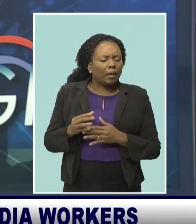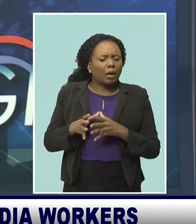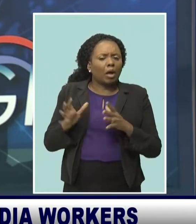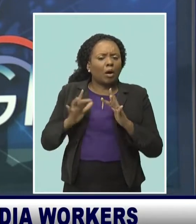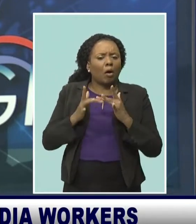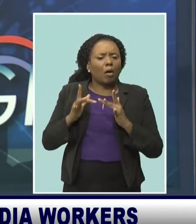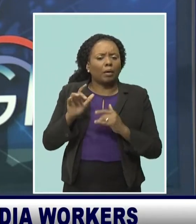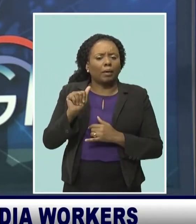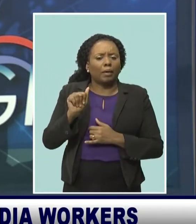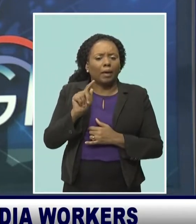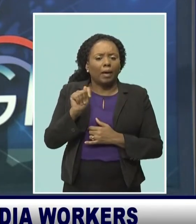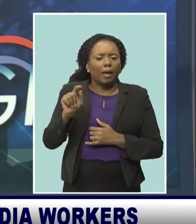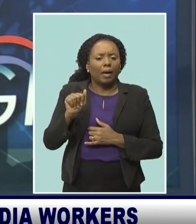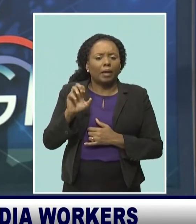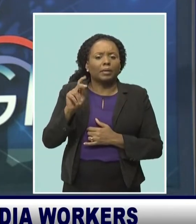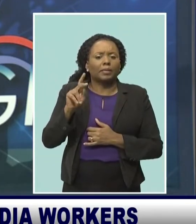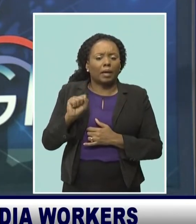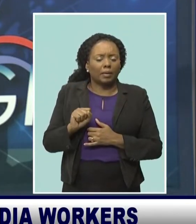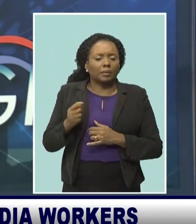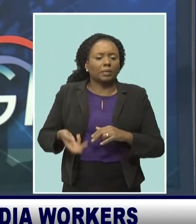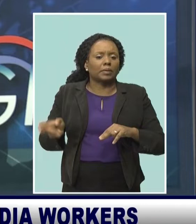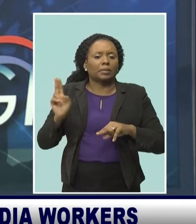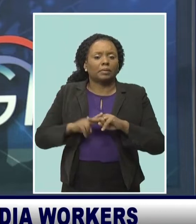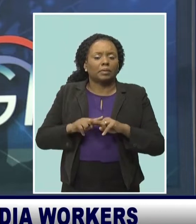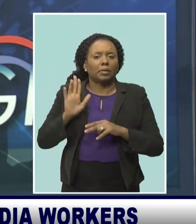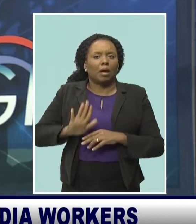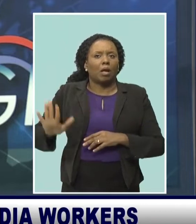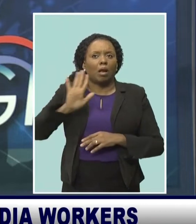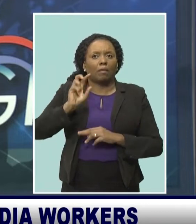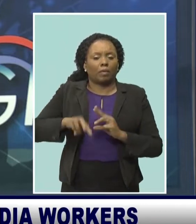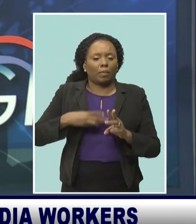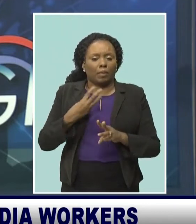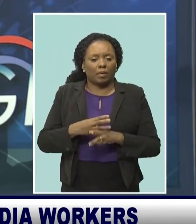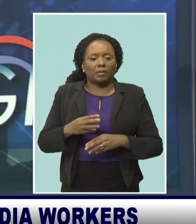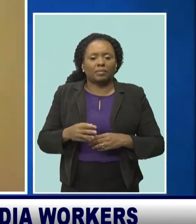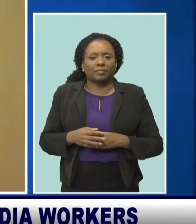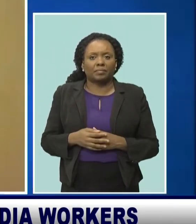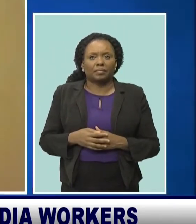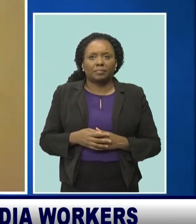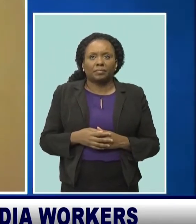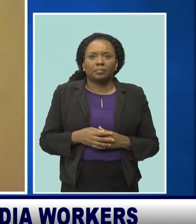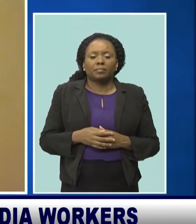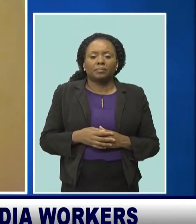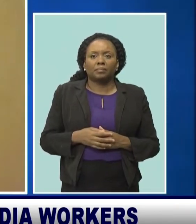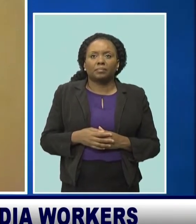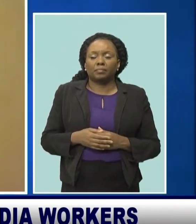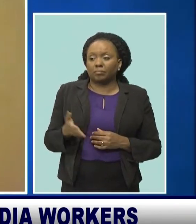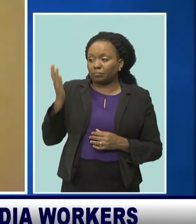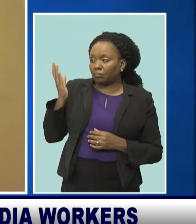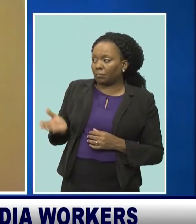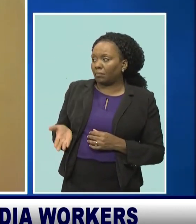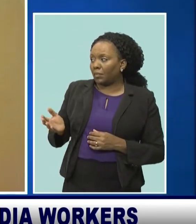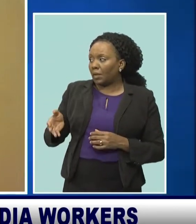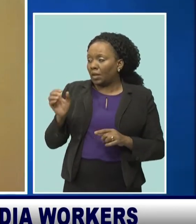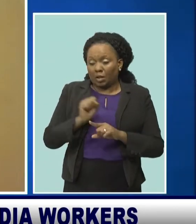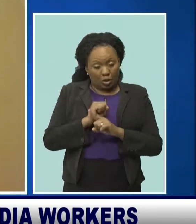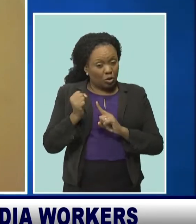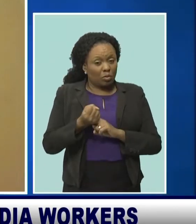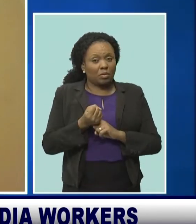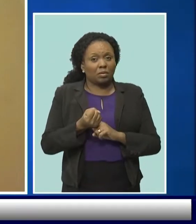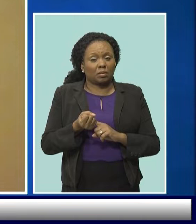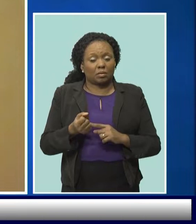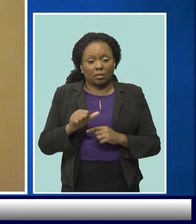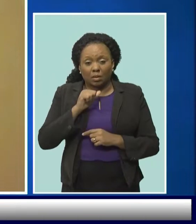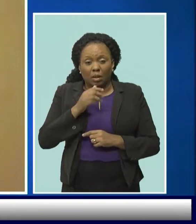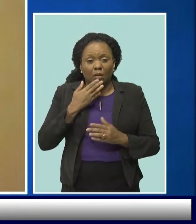reports a surge in online attacks on media professionals. This is an unfortunate situation, and